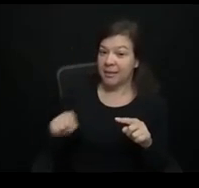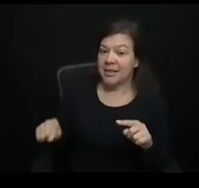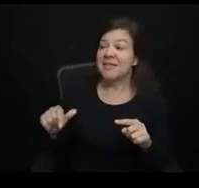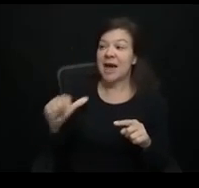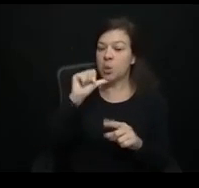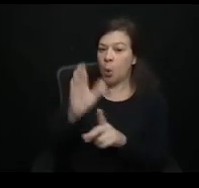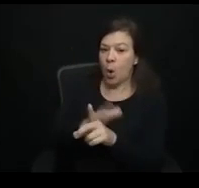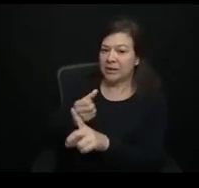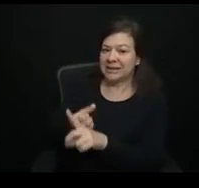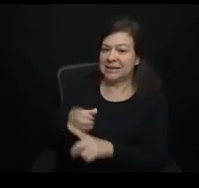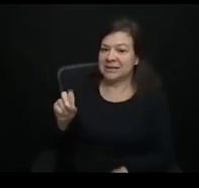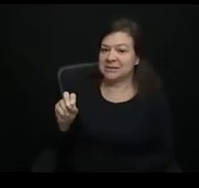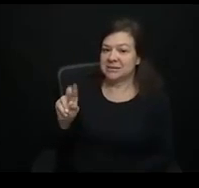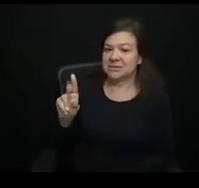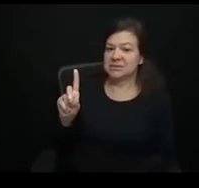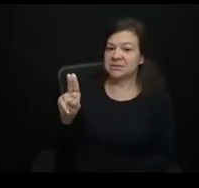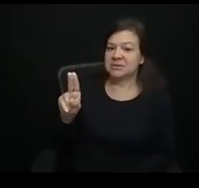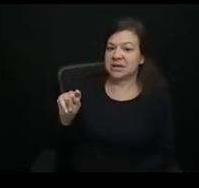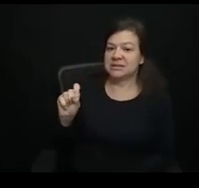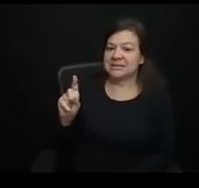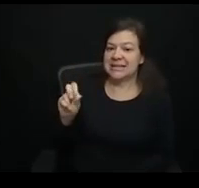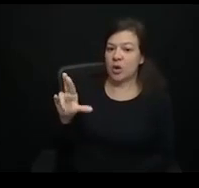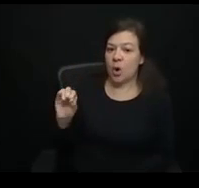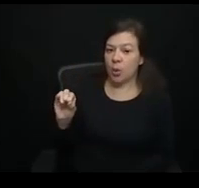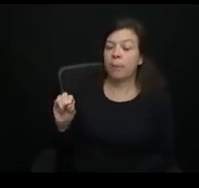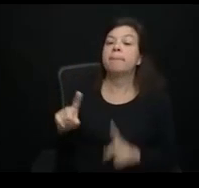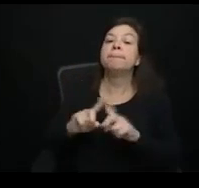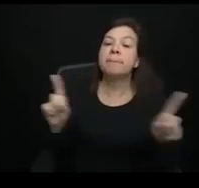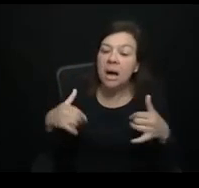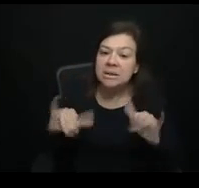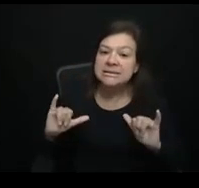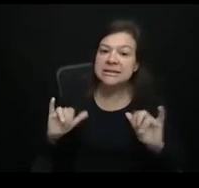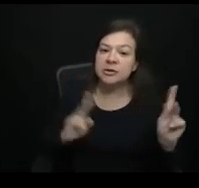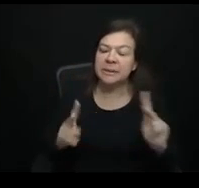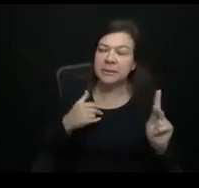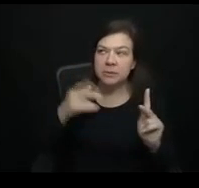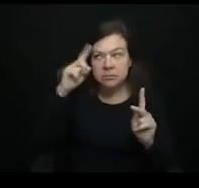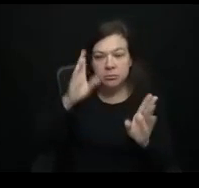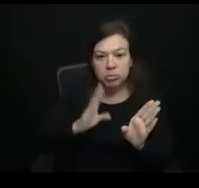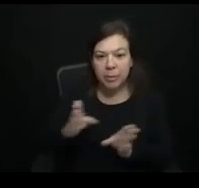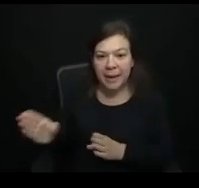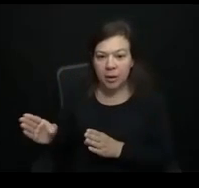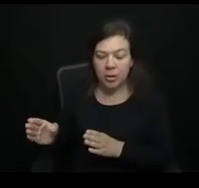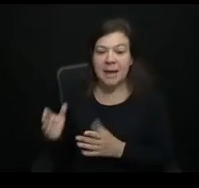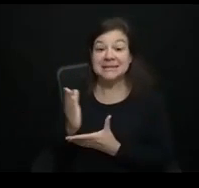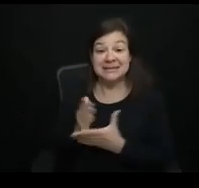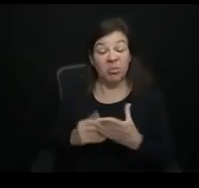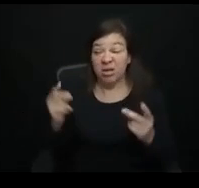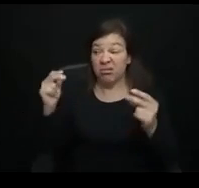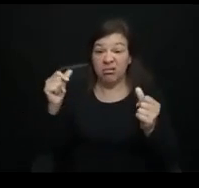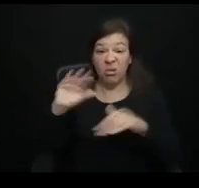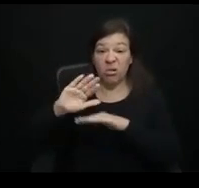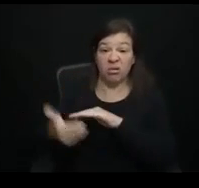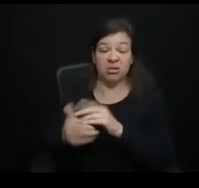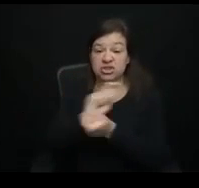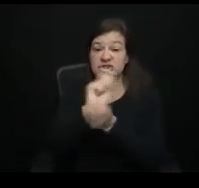arrow. But we still want people to be prepared and keep in mind that something radical could happen with the weather